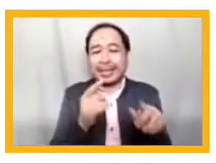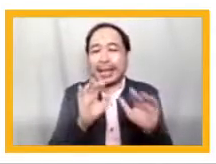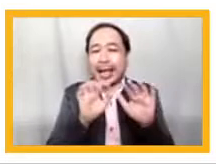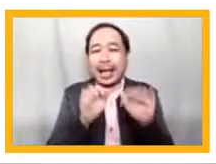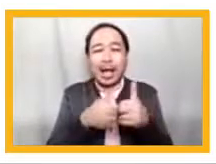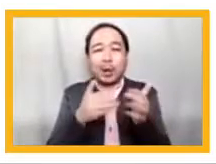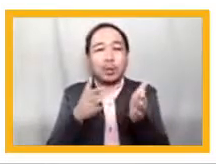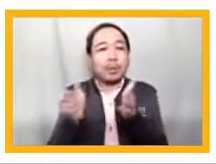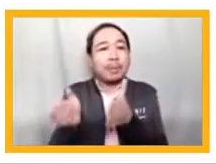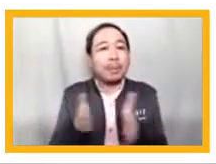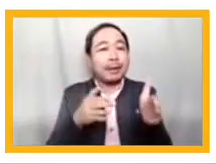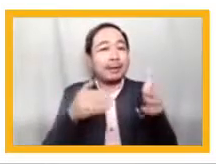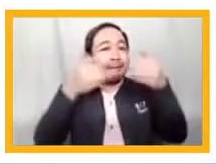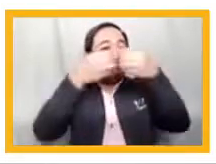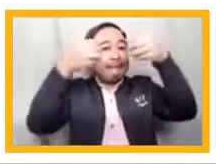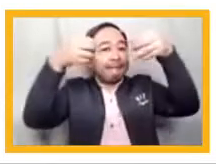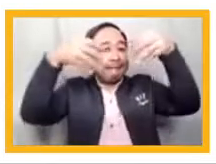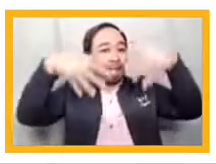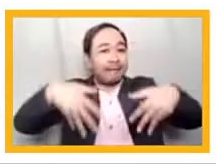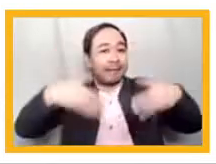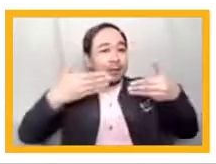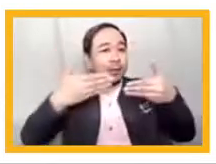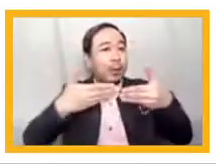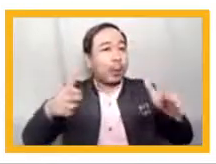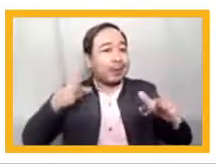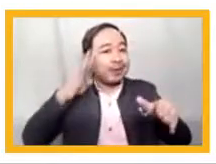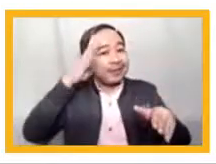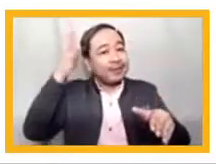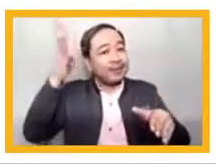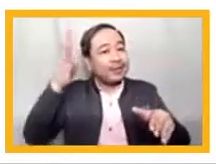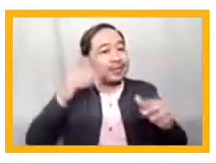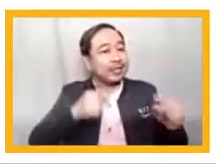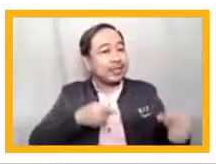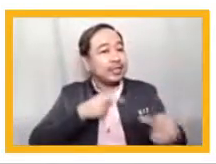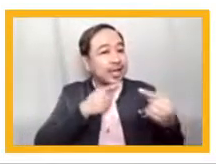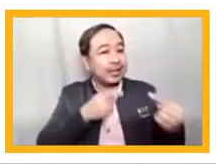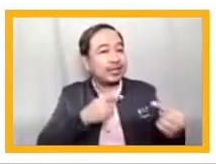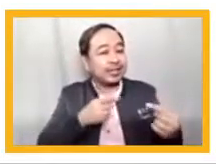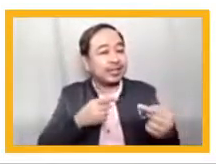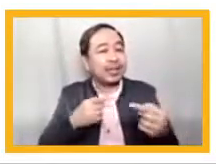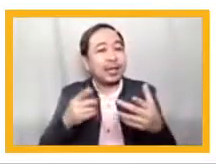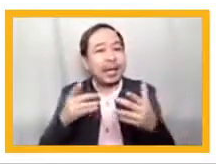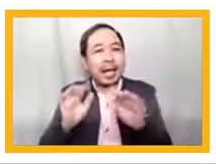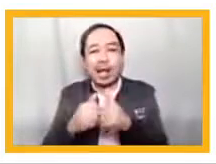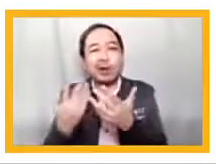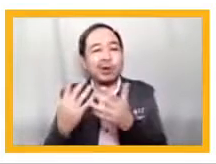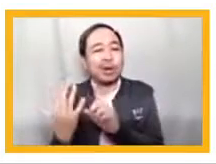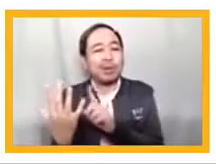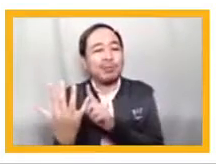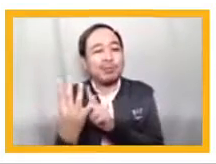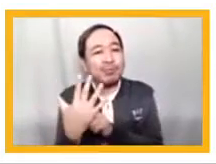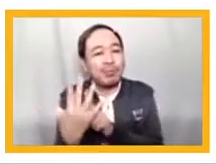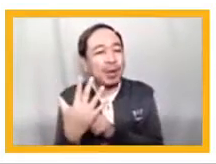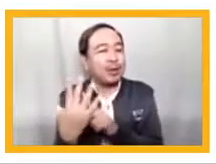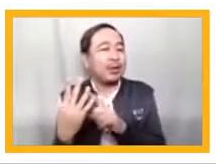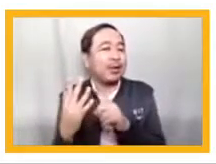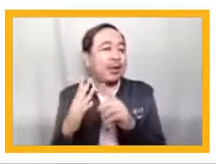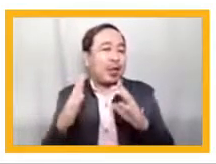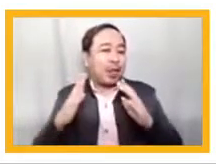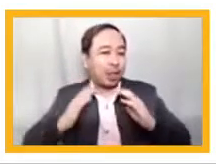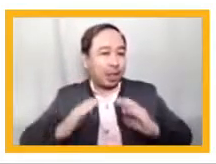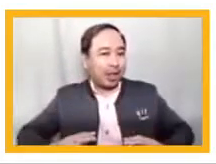challenges, open innovation marketplace, innovation showcase. And here's the important part is the training